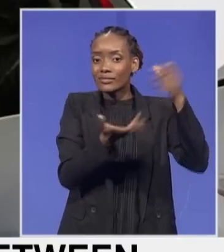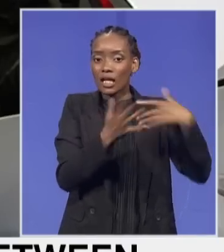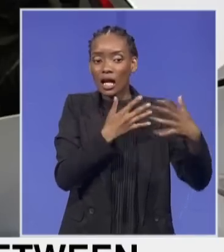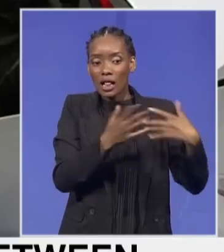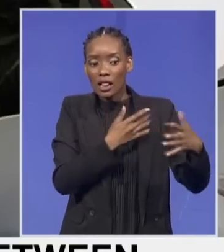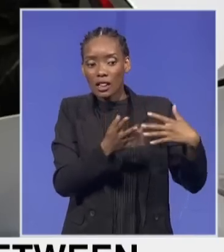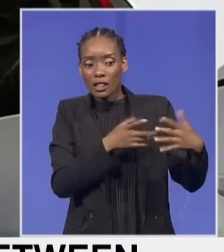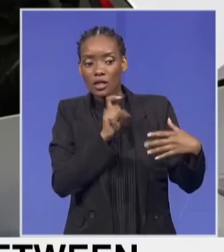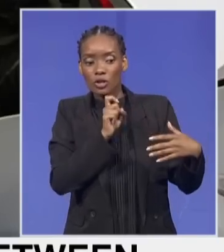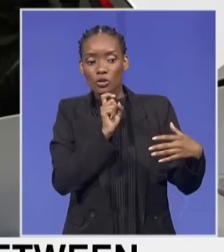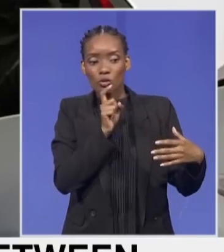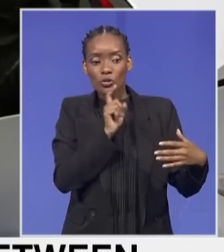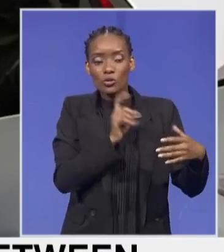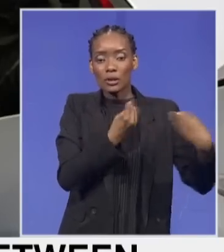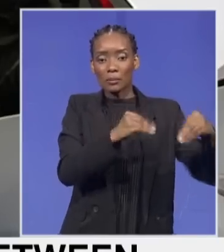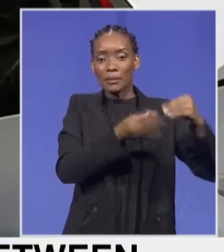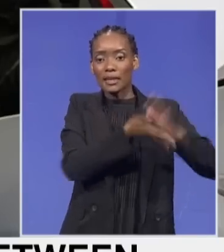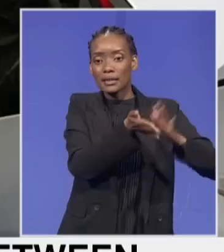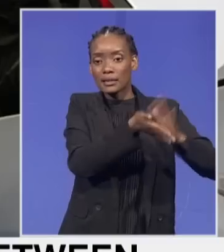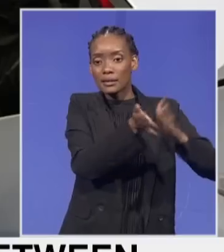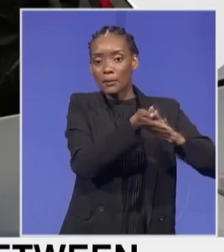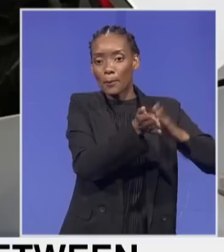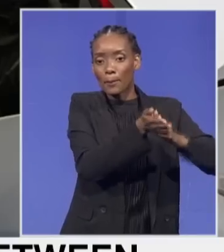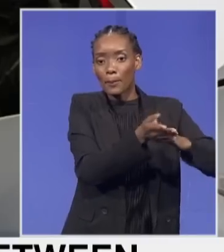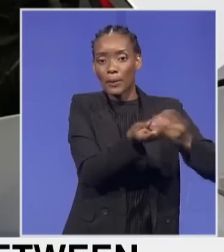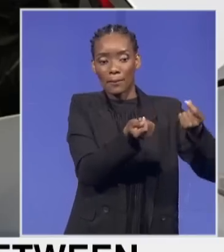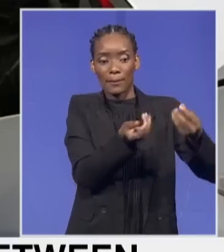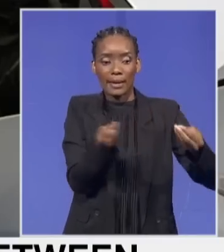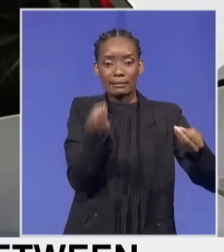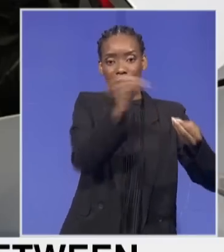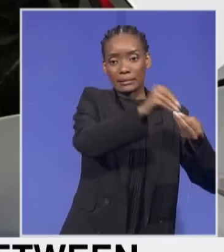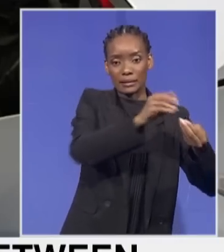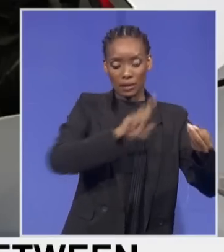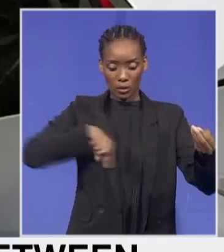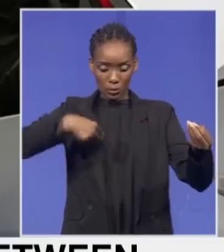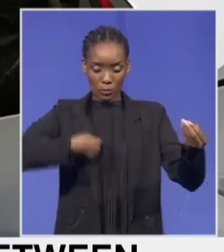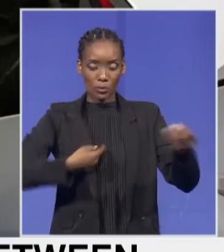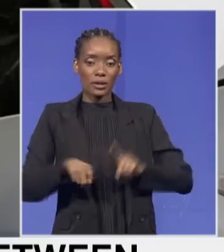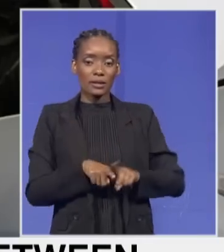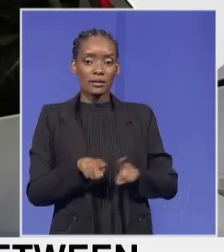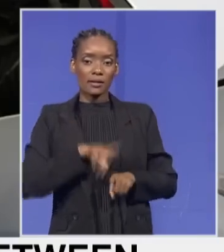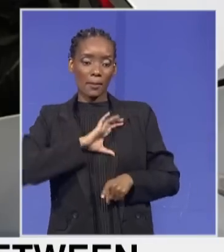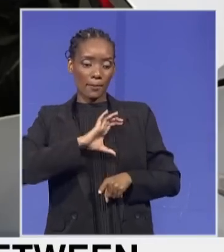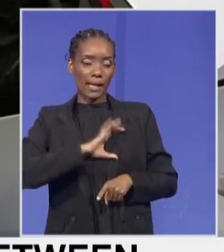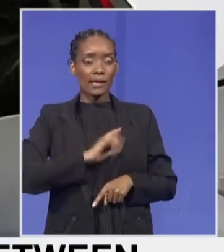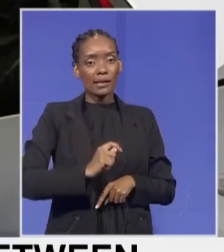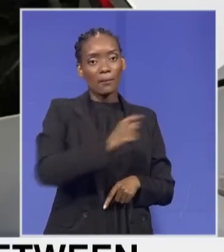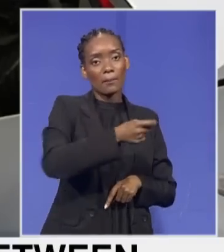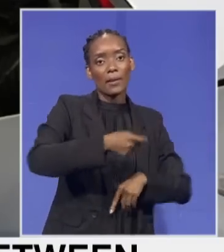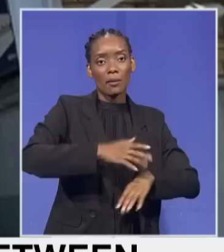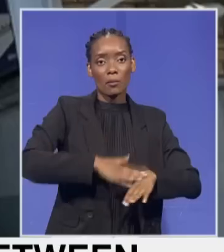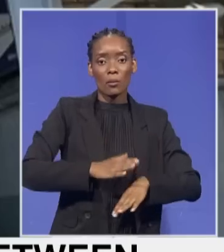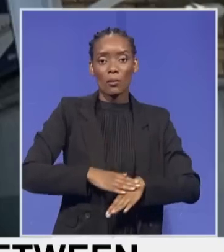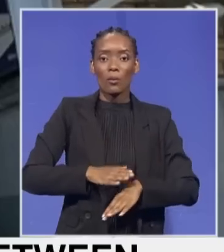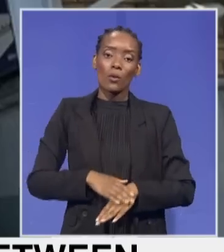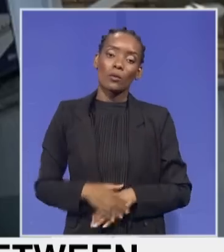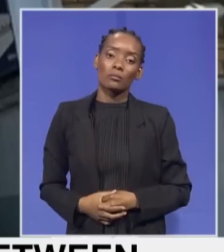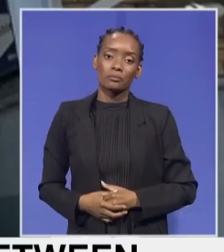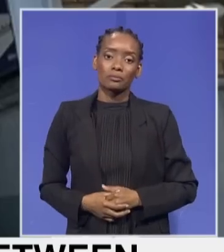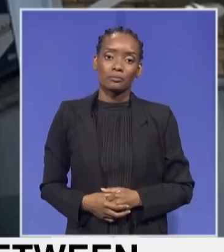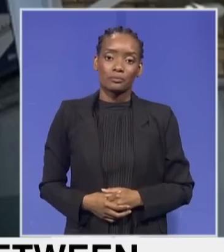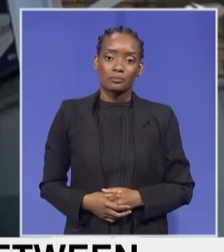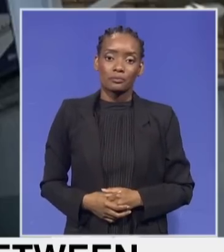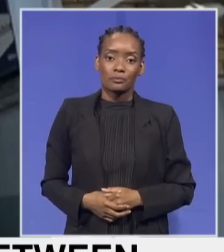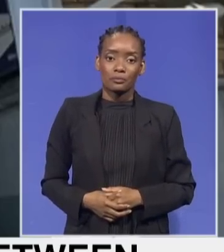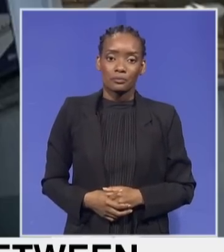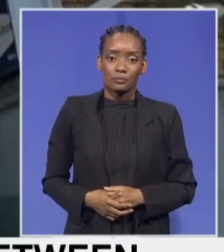their businesses operating, the cost is also being passed on to us. So part prices are actually going up. Nihal's Khan